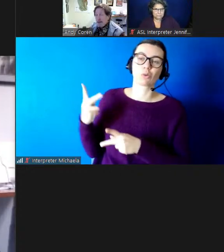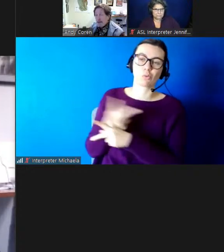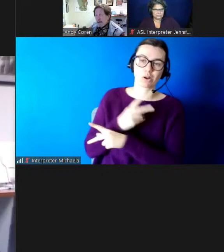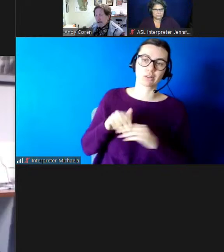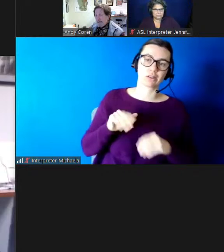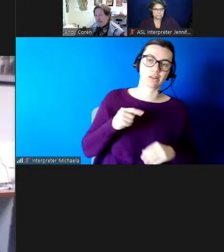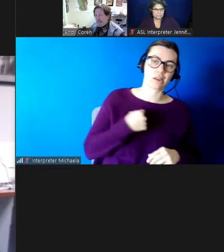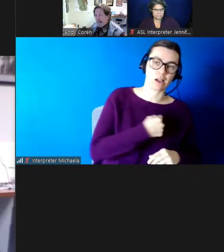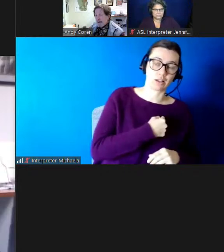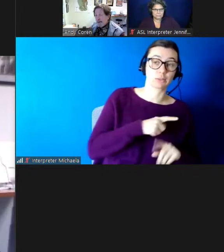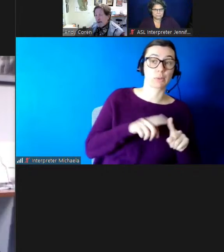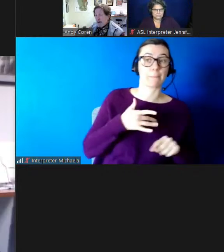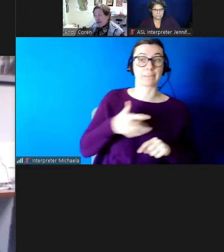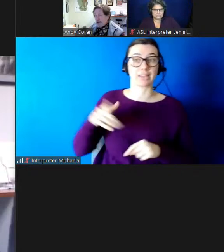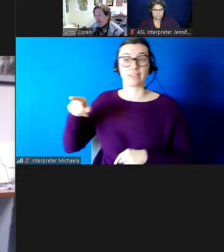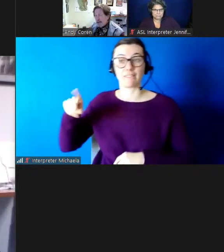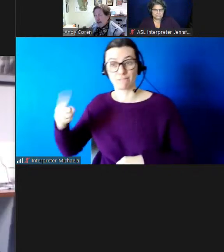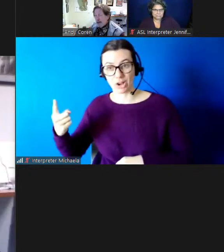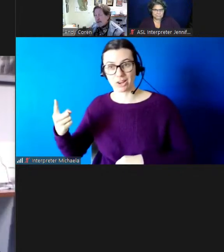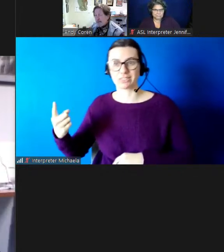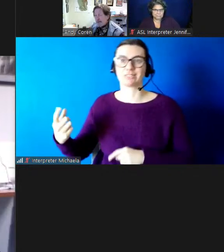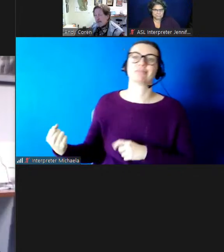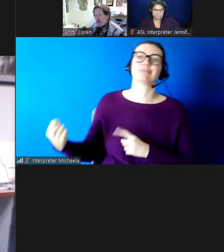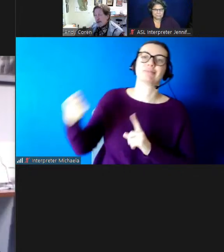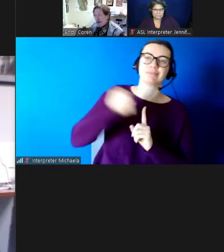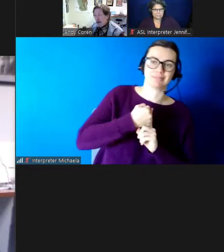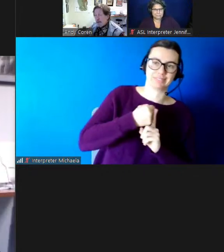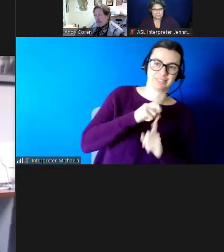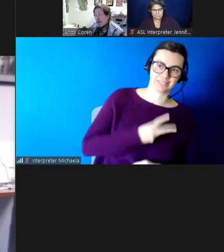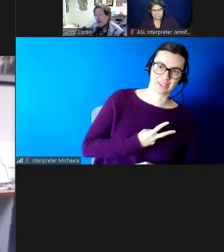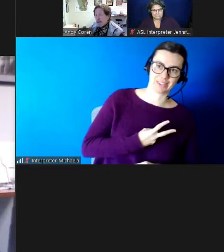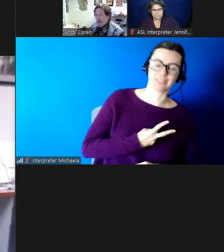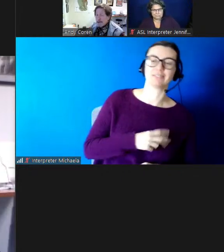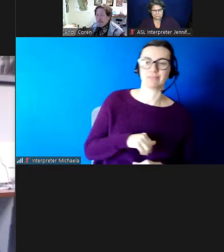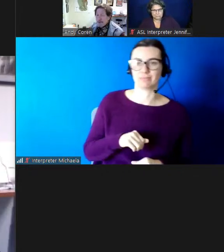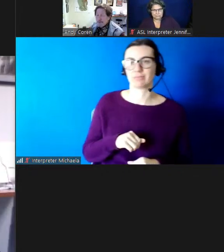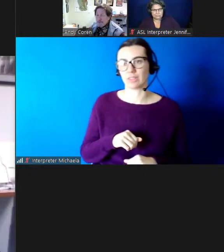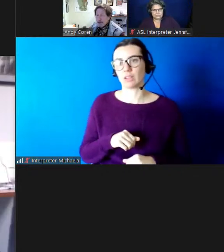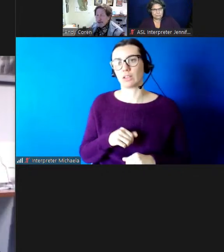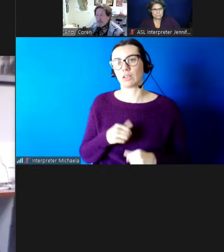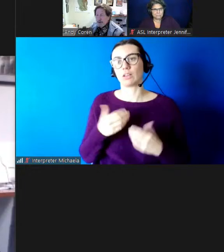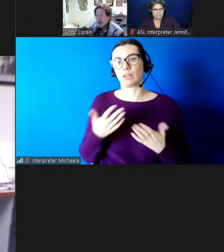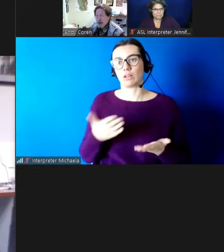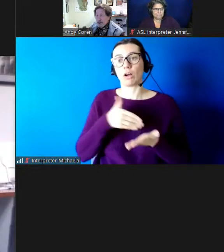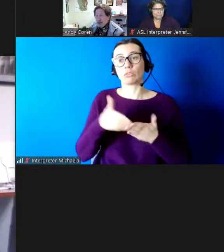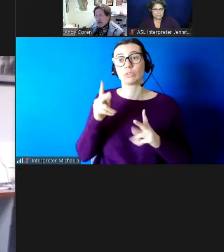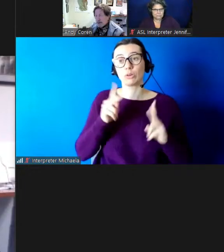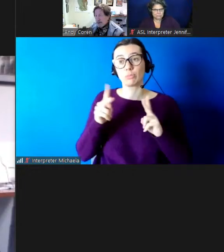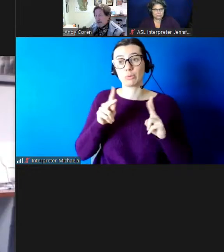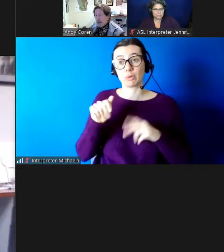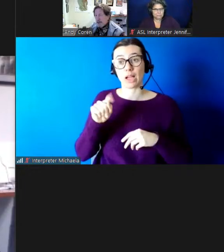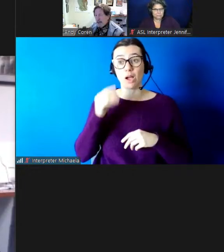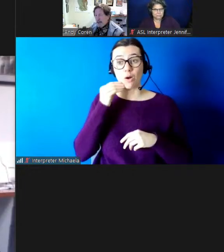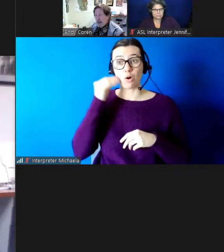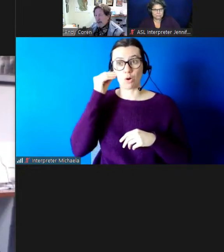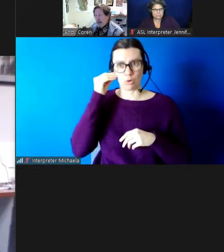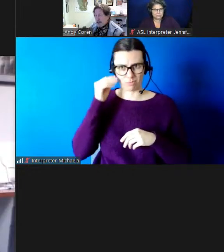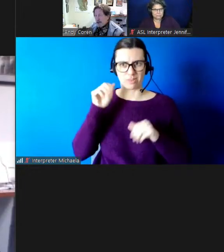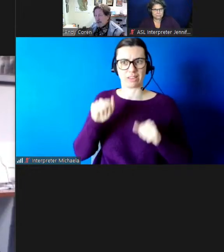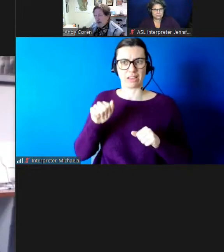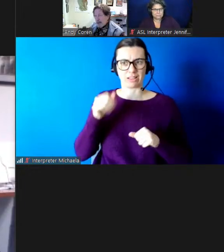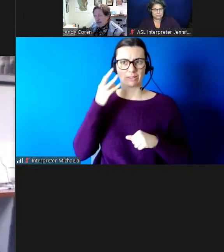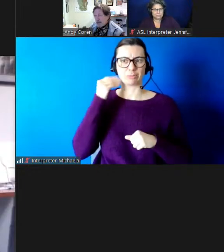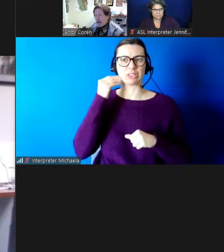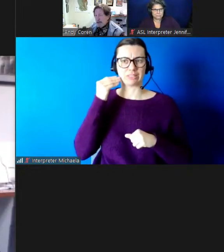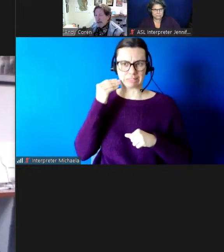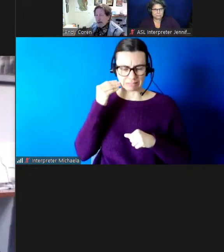later. But also because people who are at home can suffer some very severe consequences. And